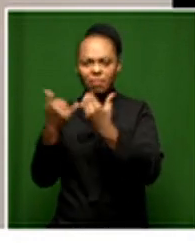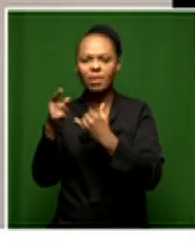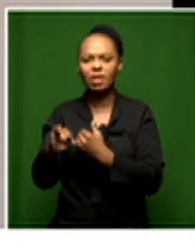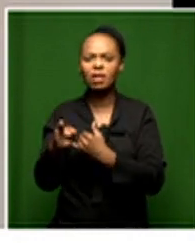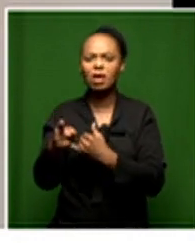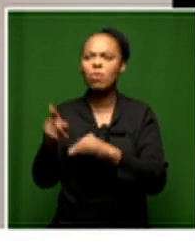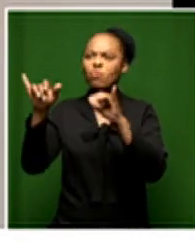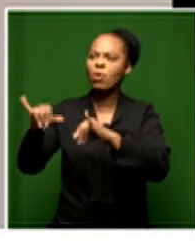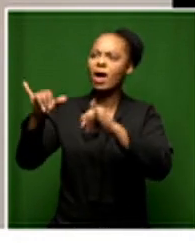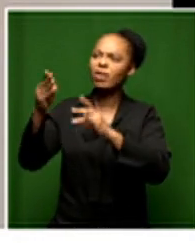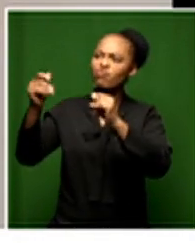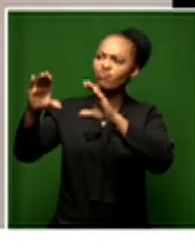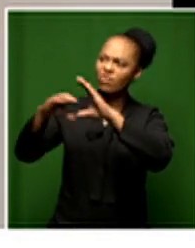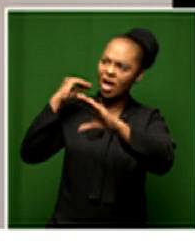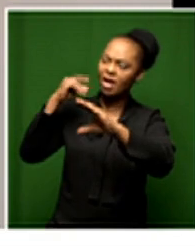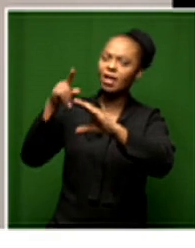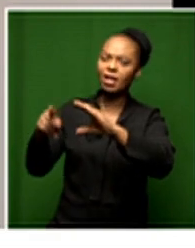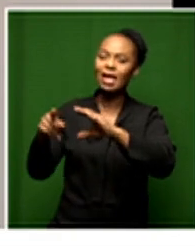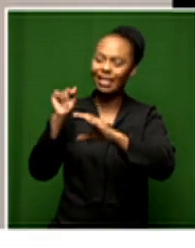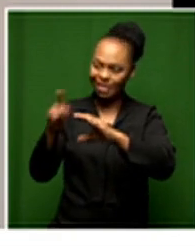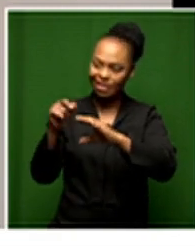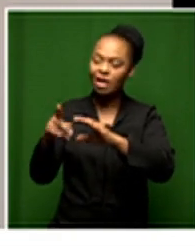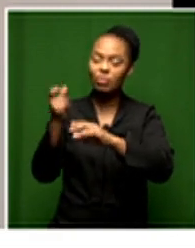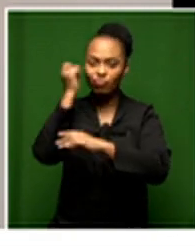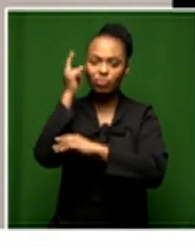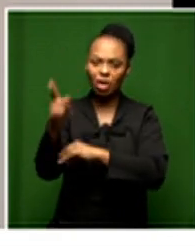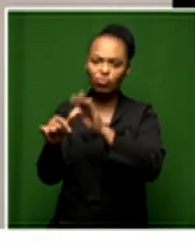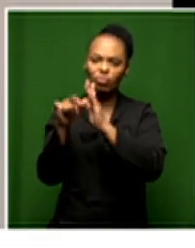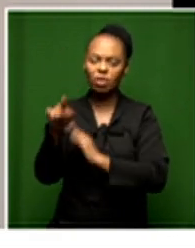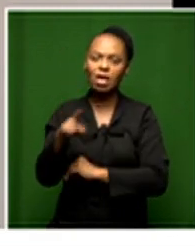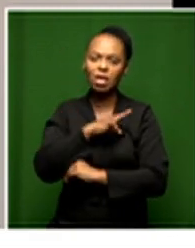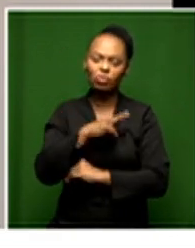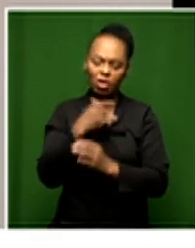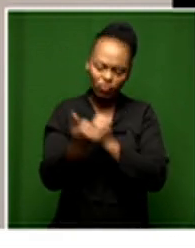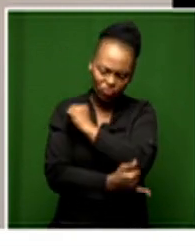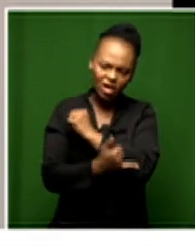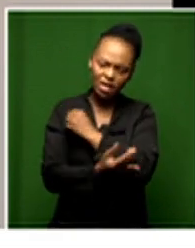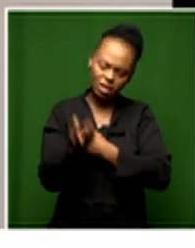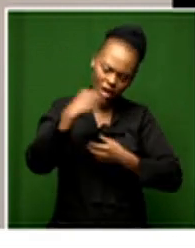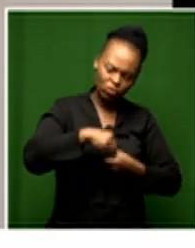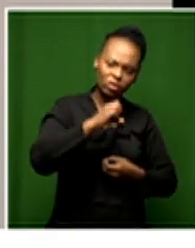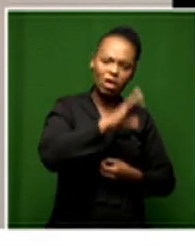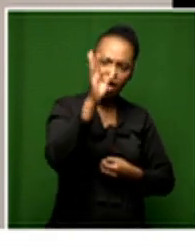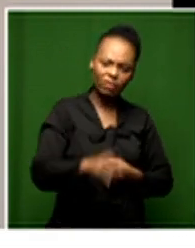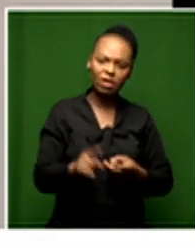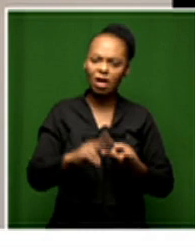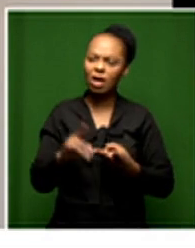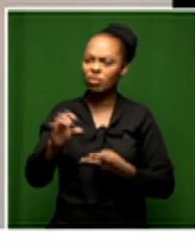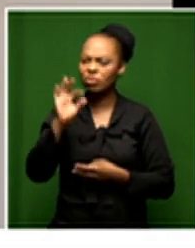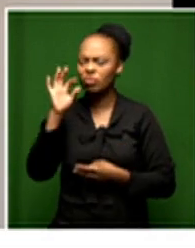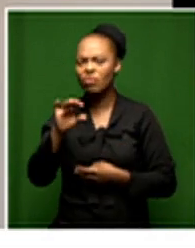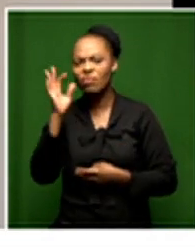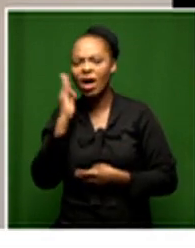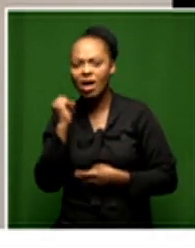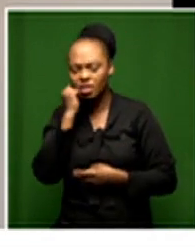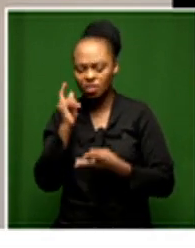investment. That's quite logical, and that's also the reason why the countries, including South Africa, including France and other